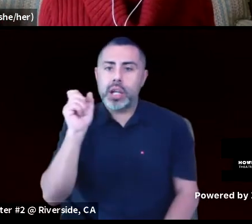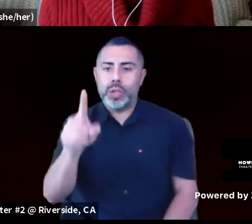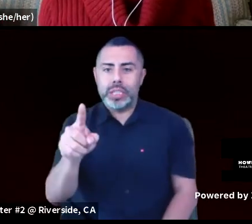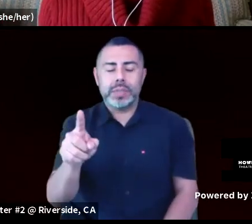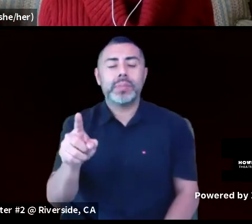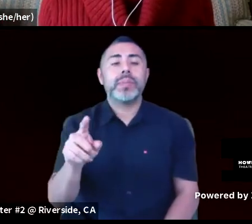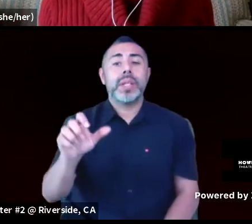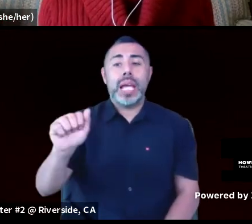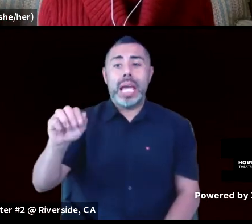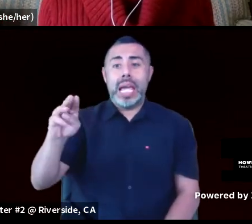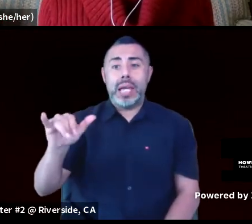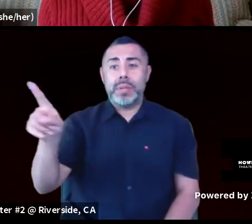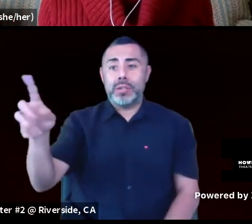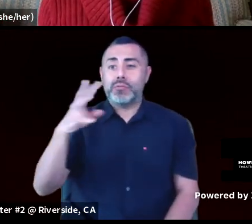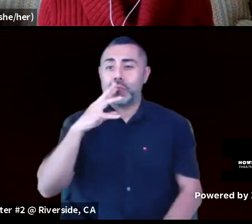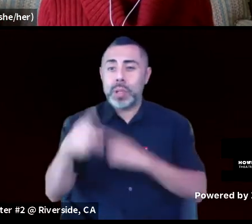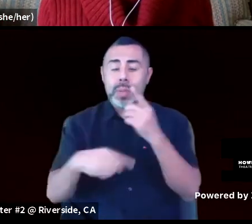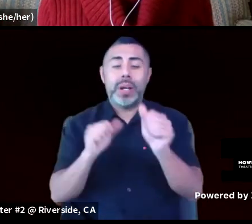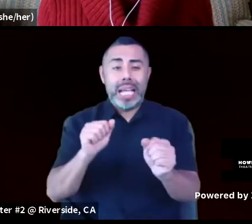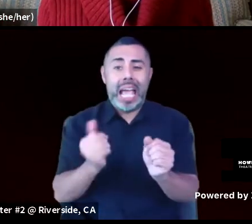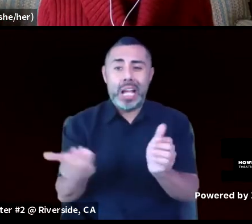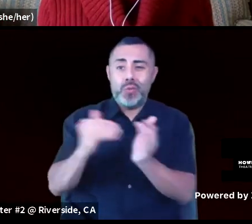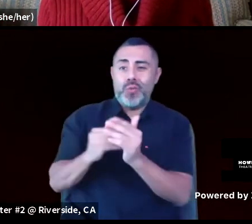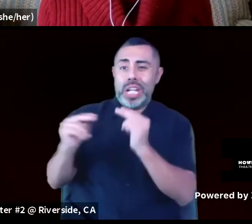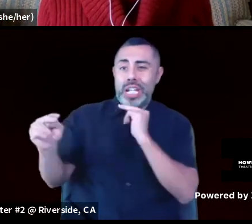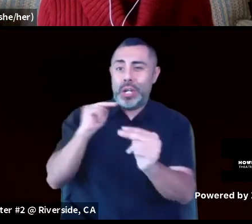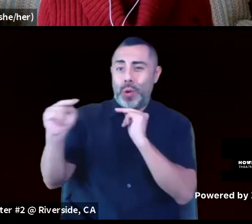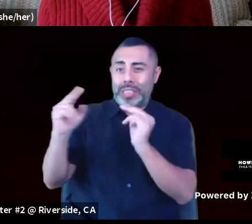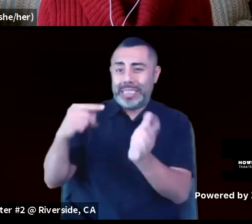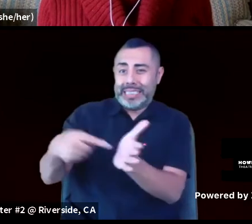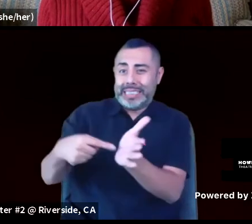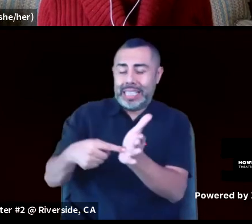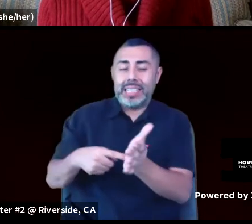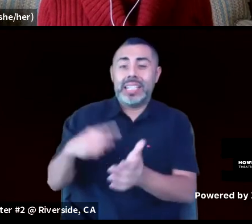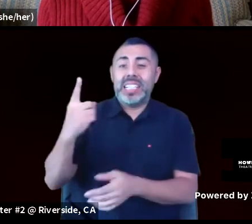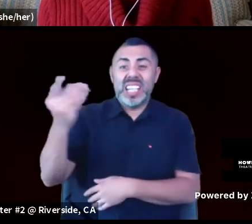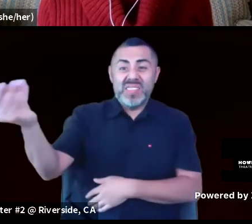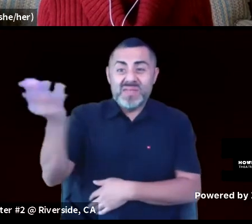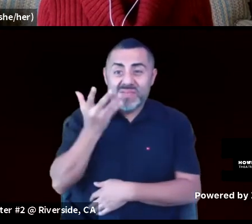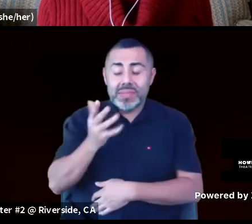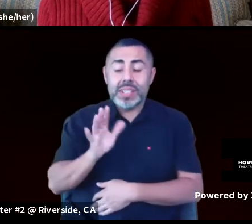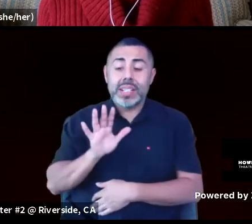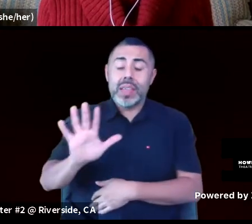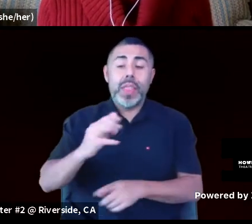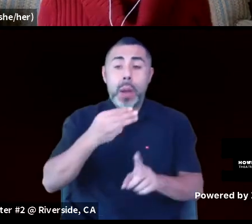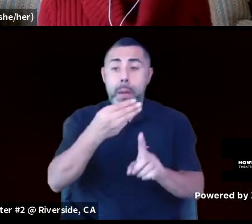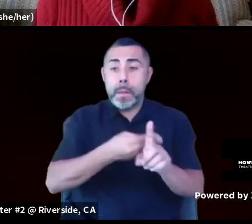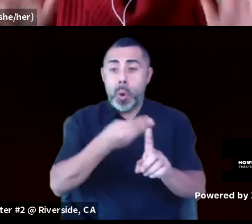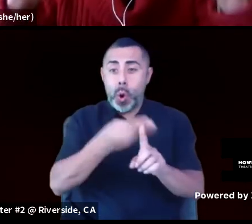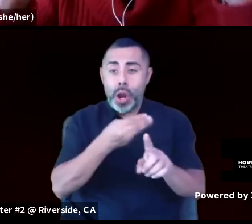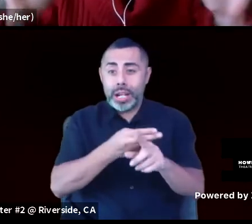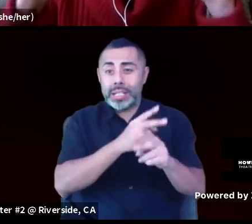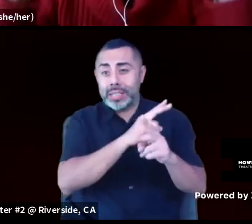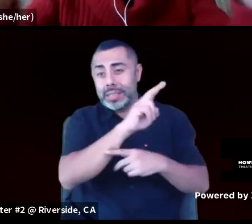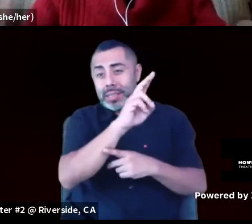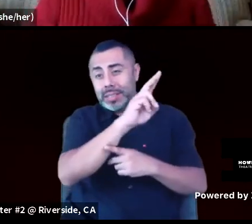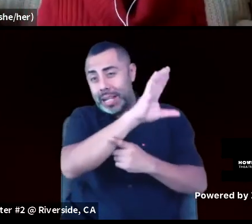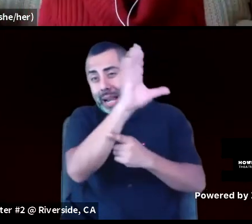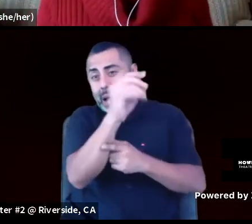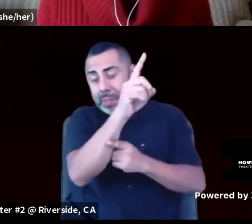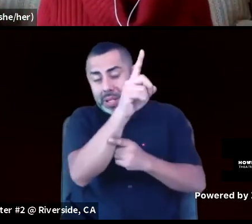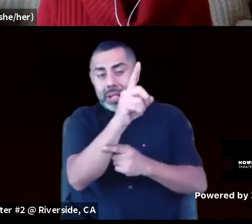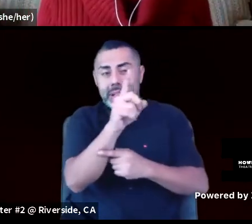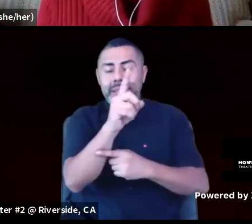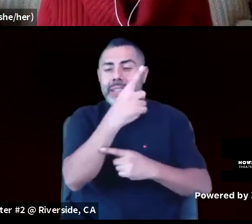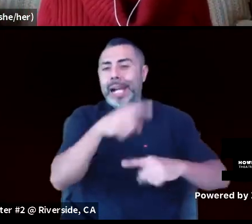debt, wanted to share that someone wrote in that they got their mortgage lender to give them a forbearance for 3 months, which could be extended up to